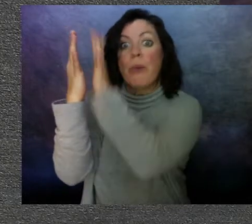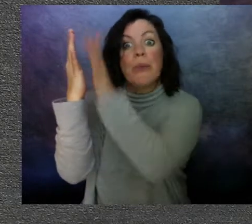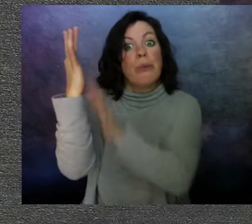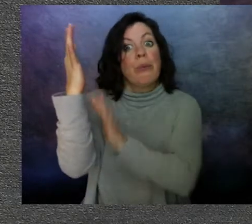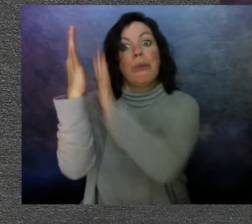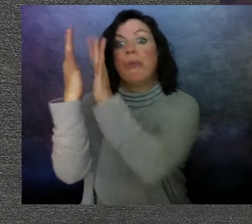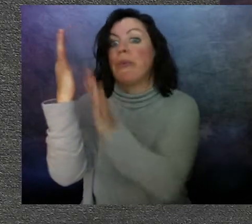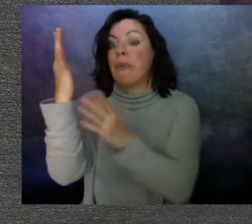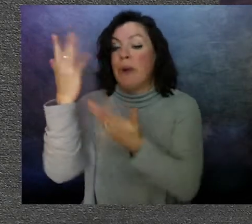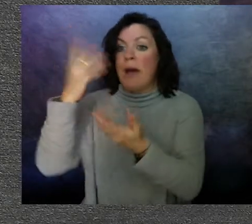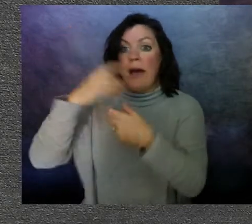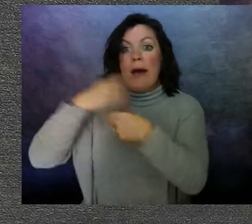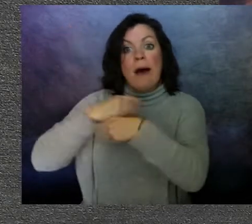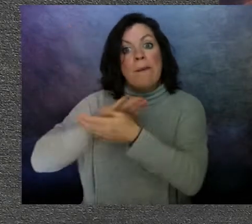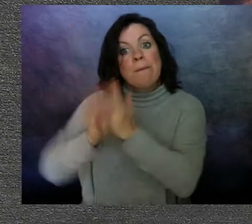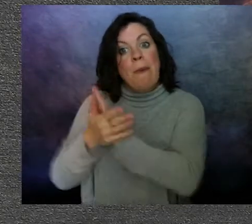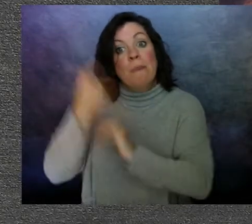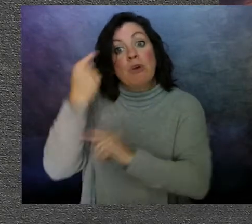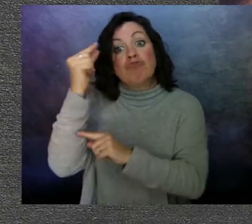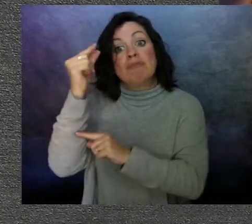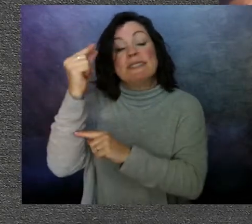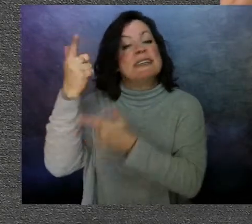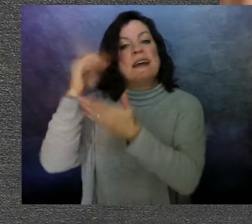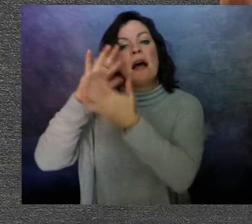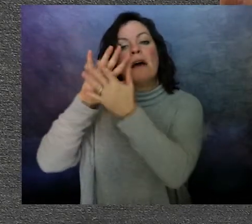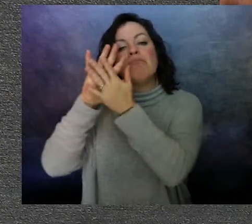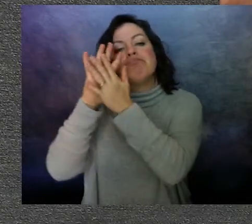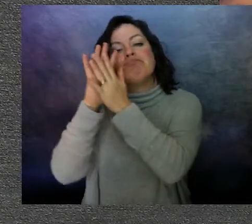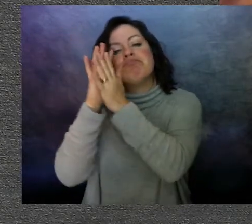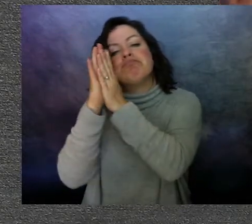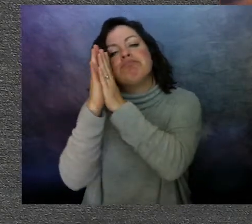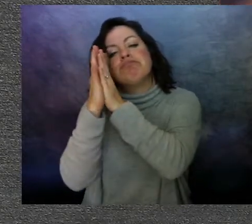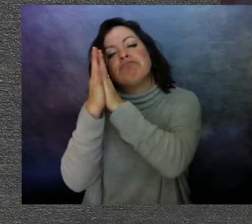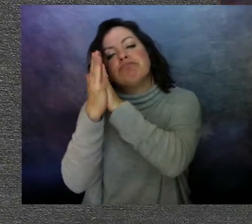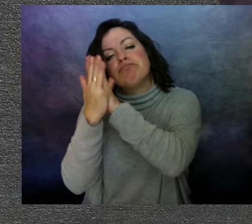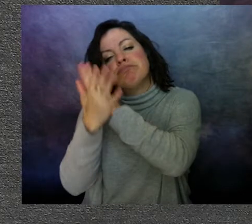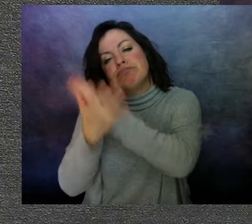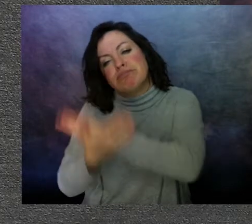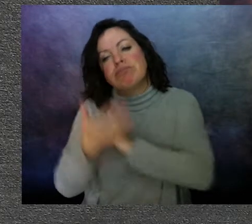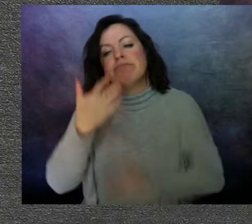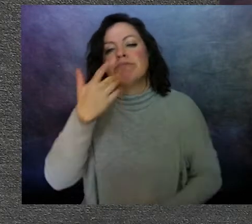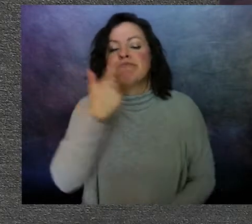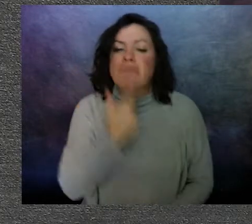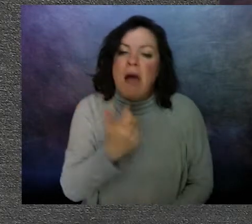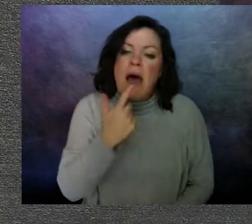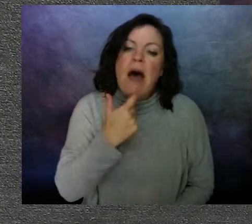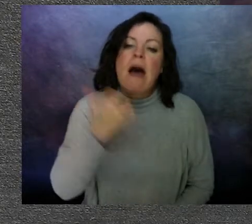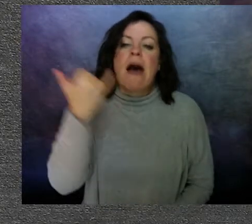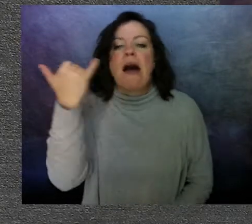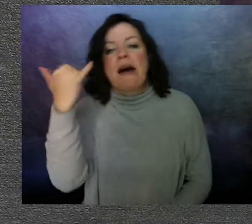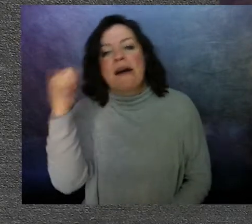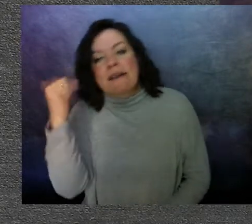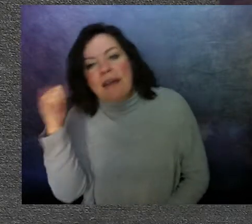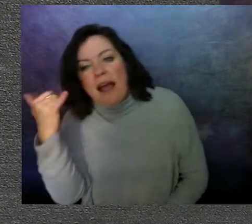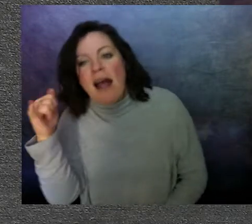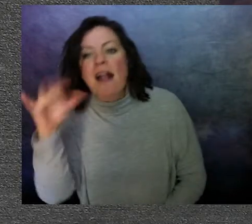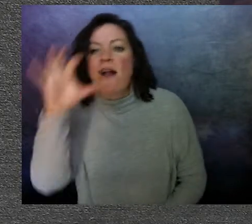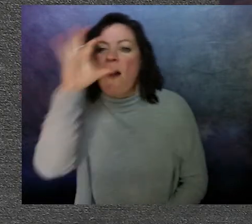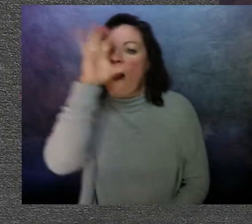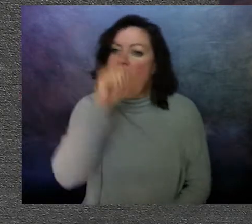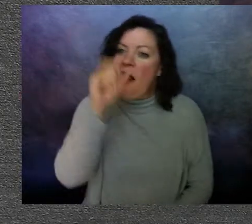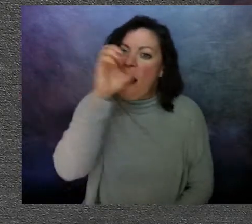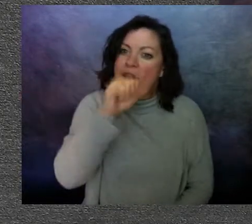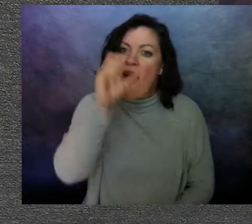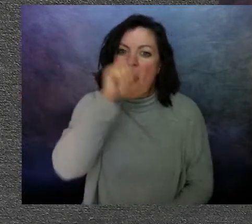beautiful, bright, alive green color goes away and the leaves reveal a secret underneath, another color that